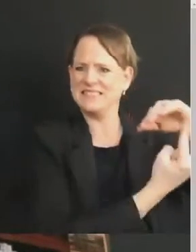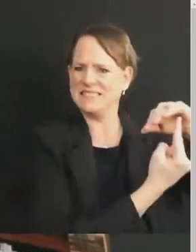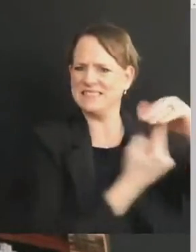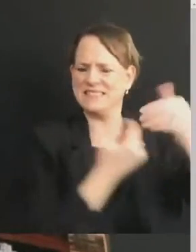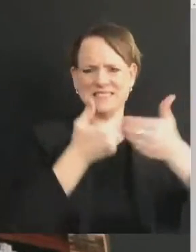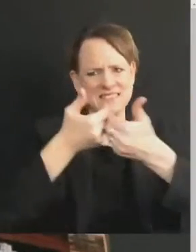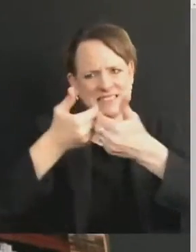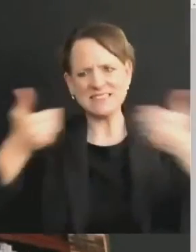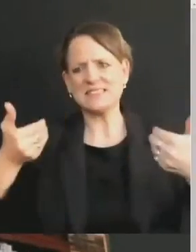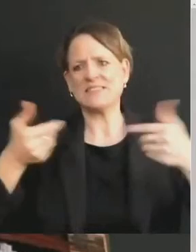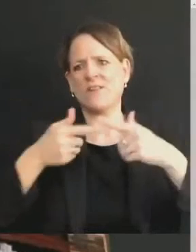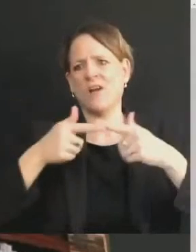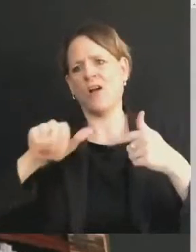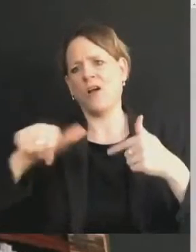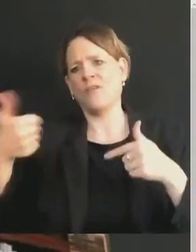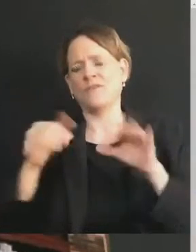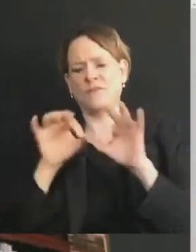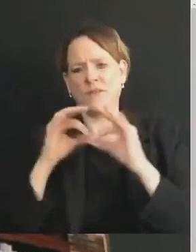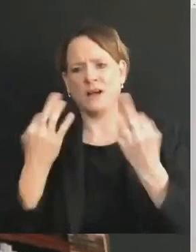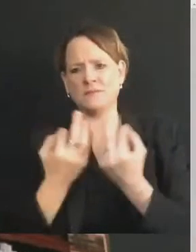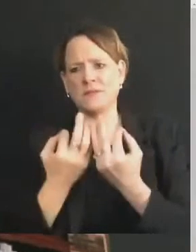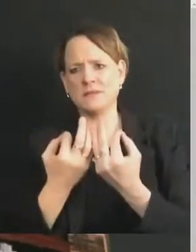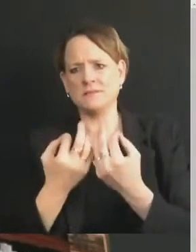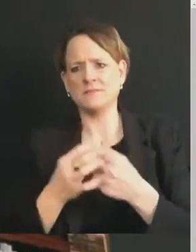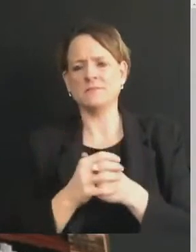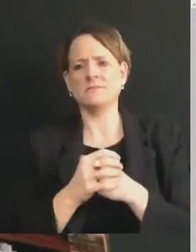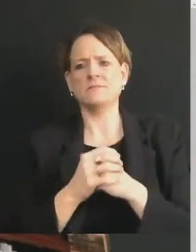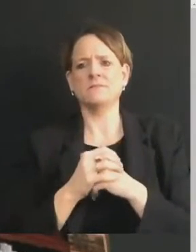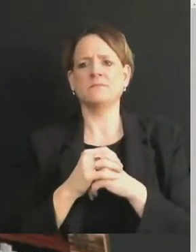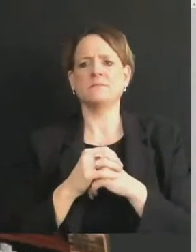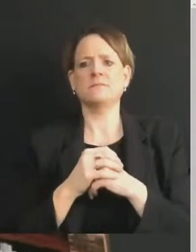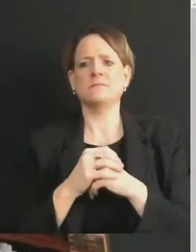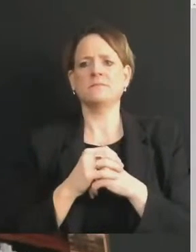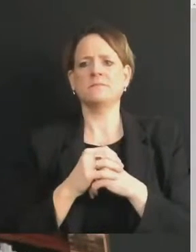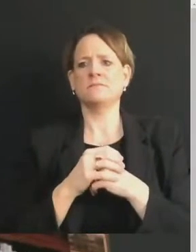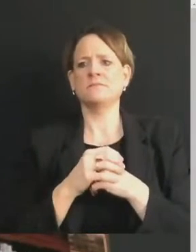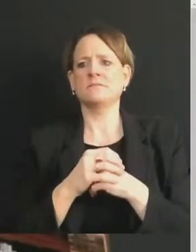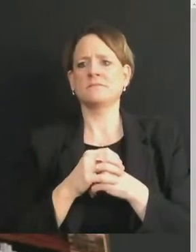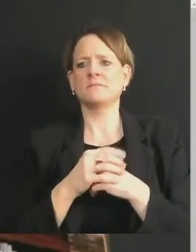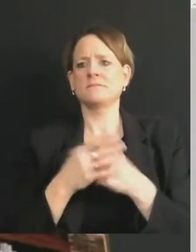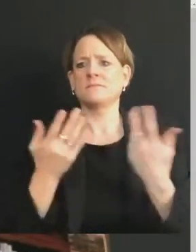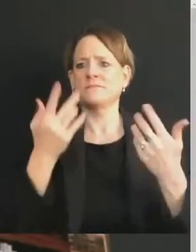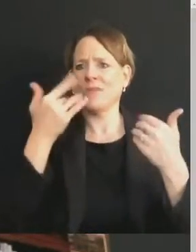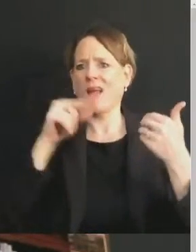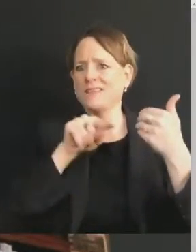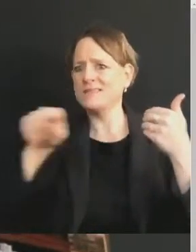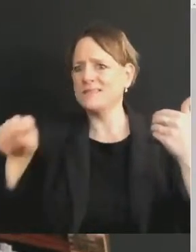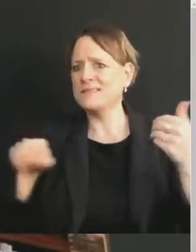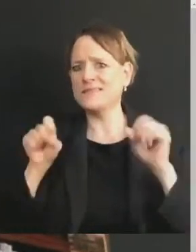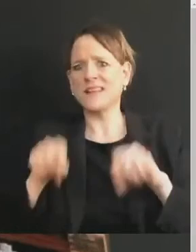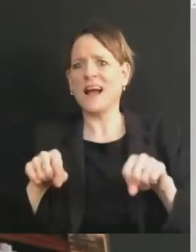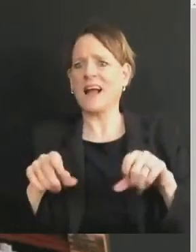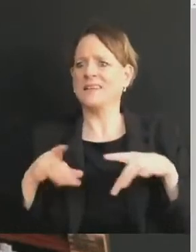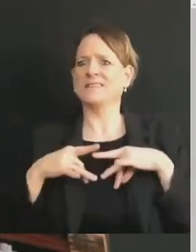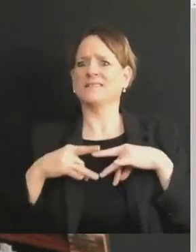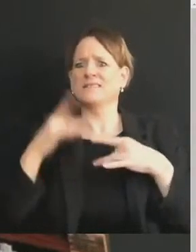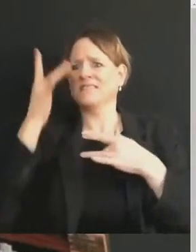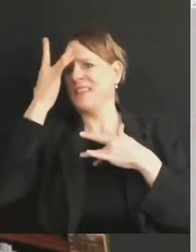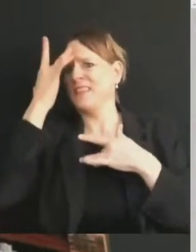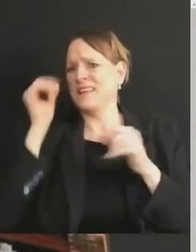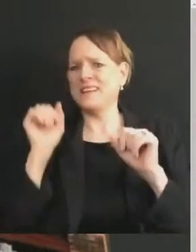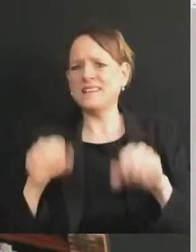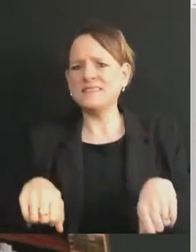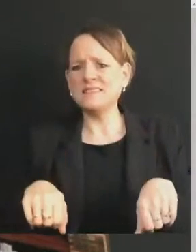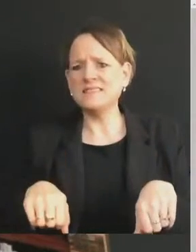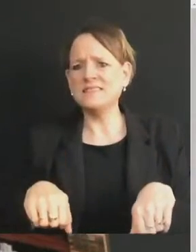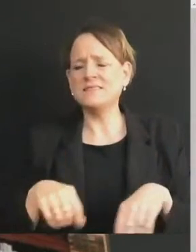that we give them, so they know what it means if they test positive or negative. A positive test is sort of easier to understand. It means you